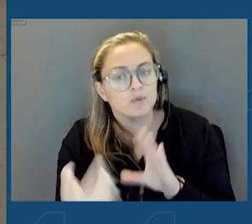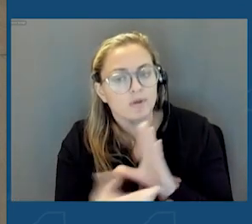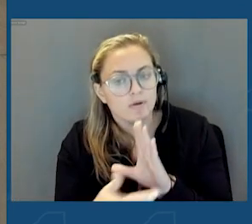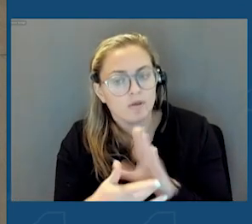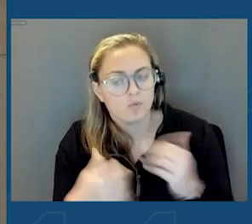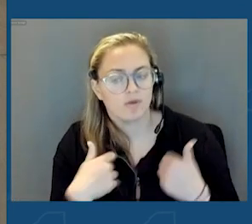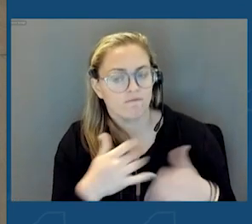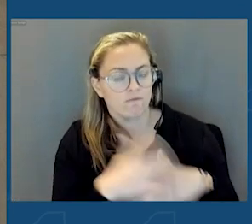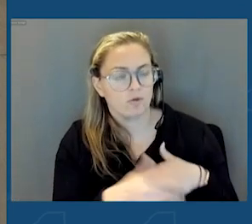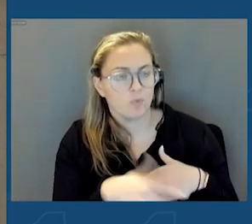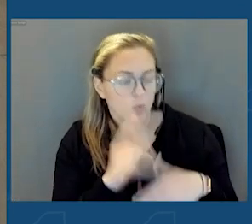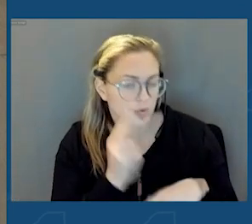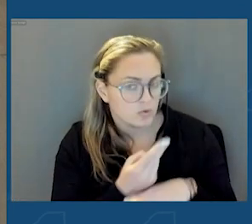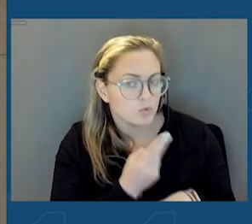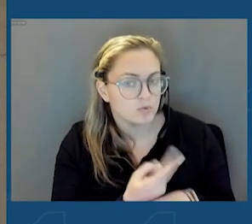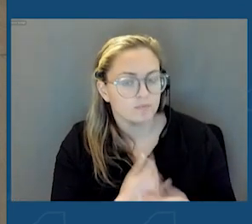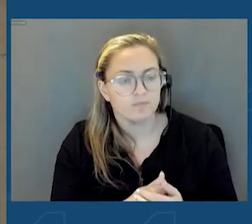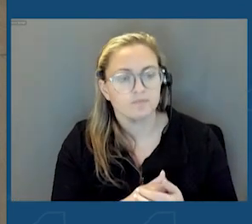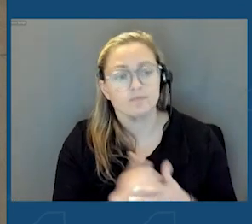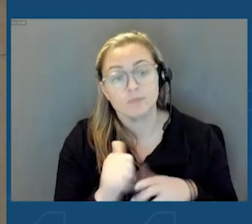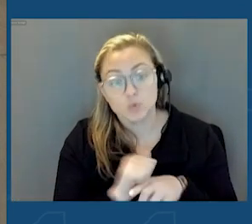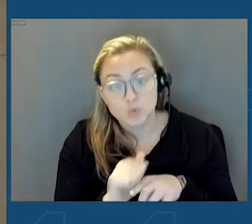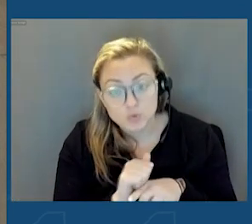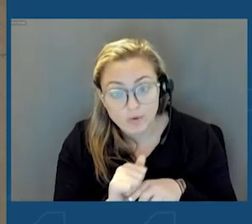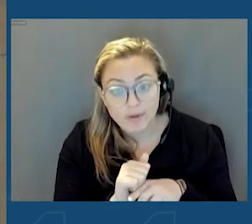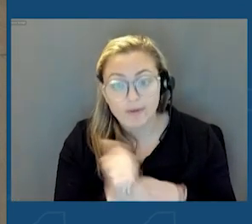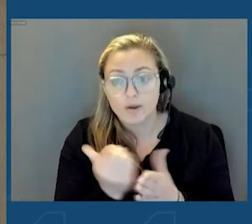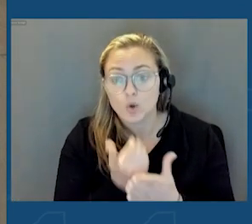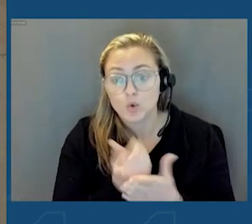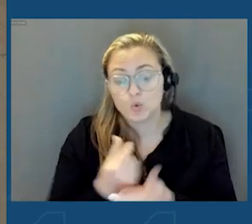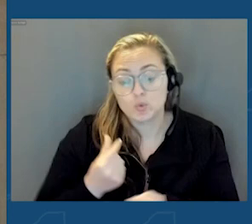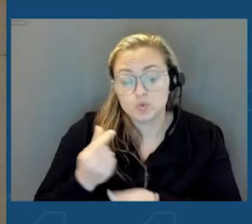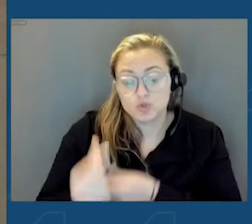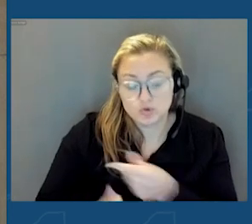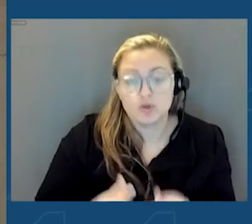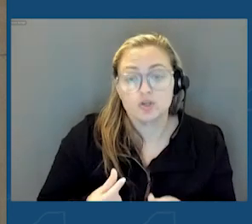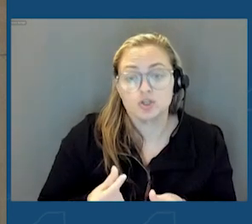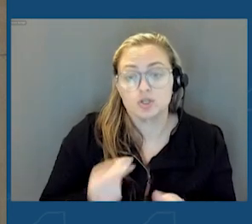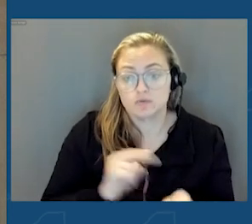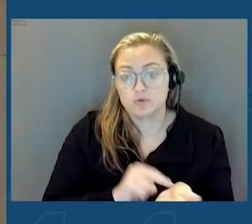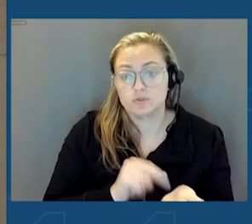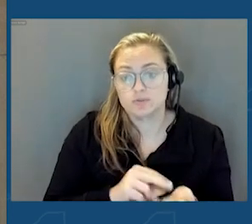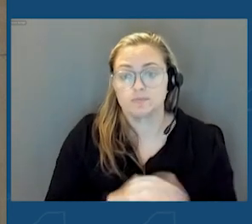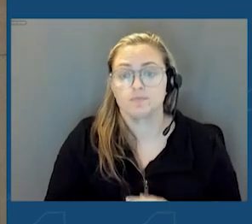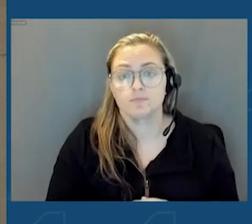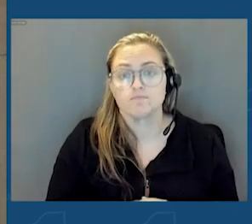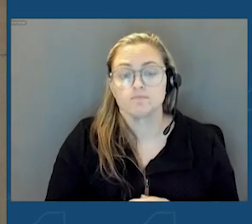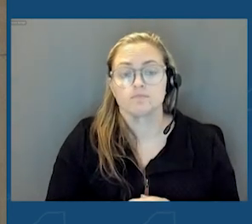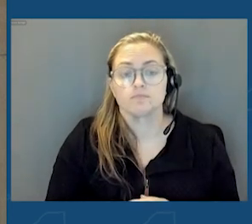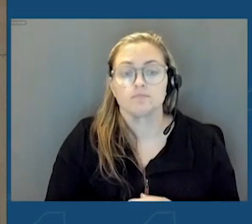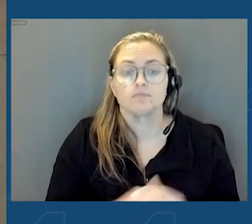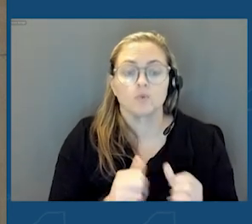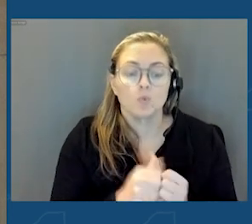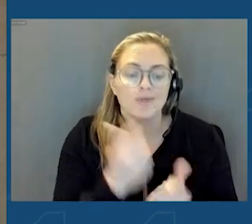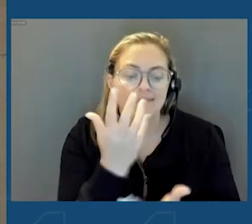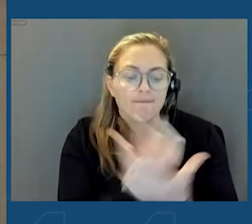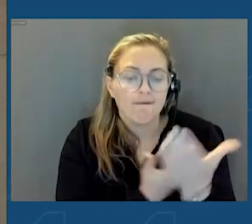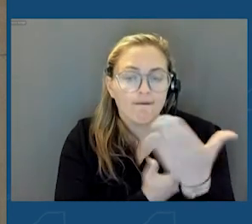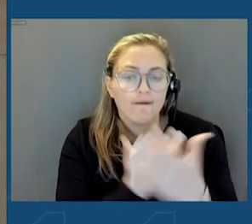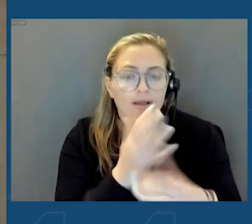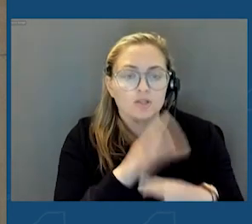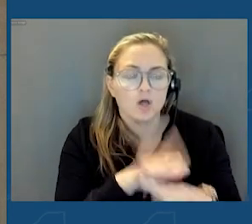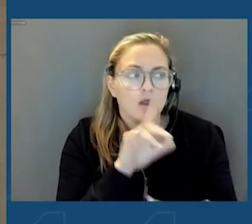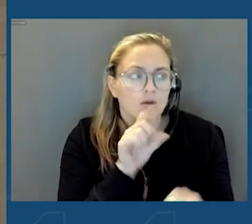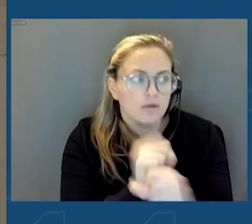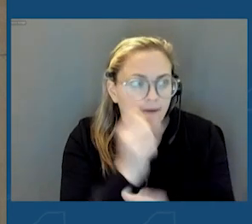technology to train a new generation of nurses with hands-on,